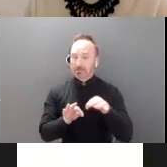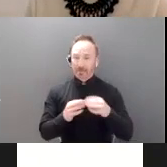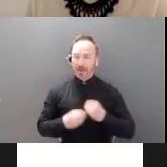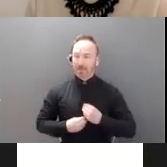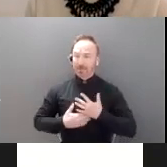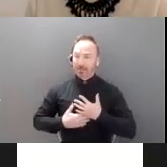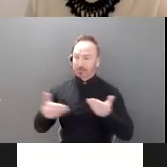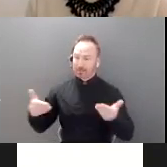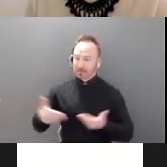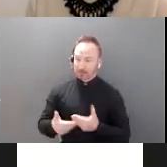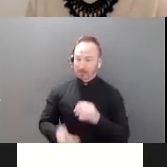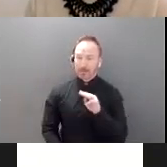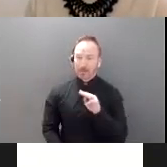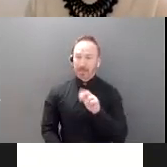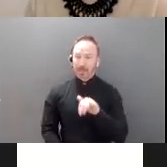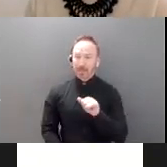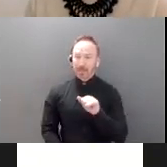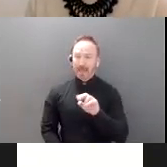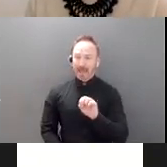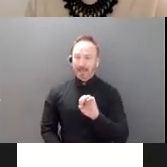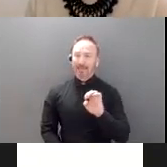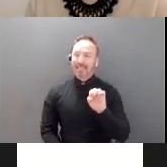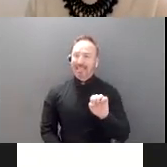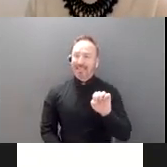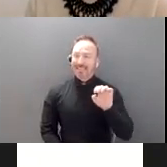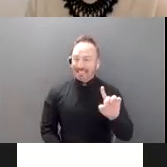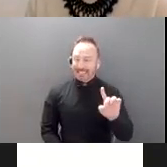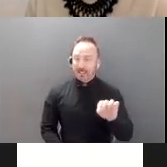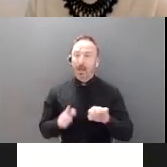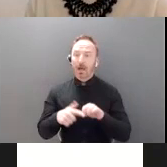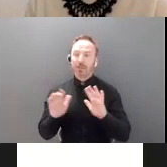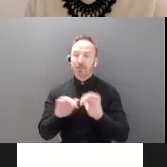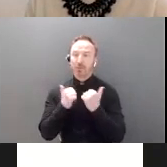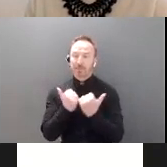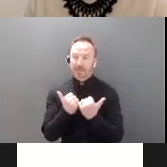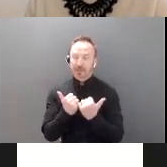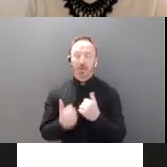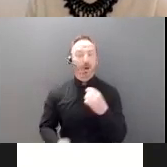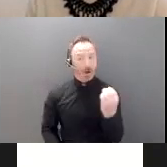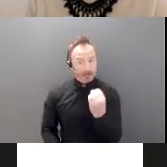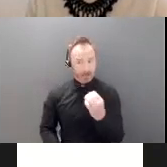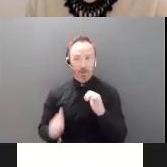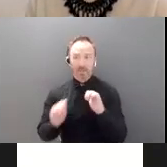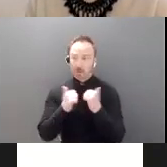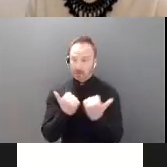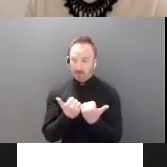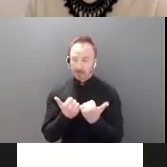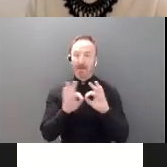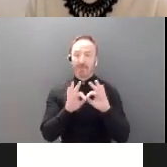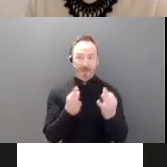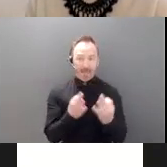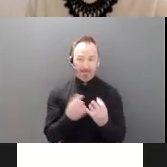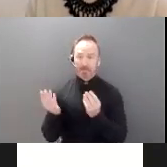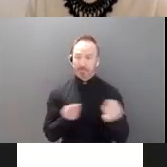Ann. She is the executive director of the association, the Ontario Association of Family